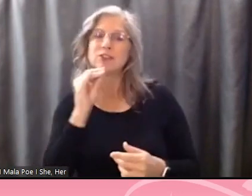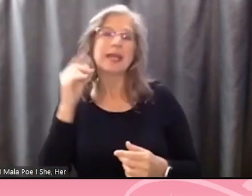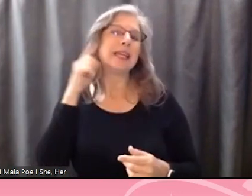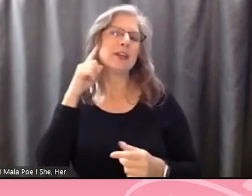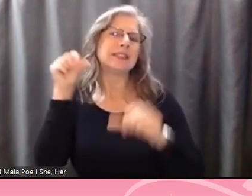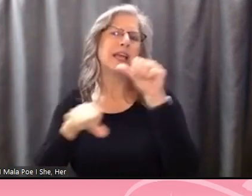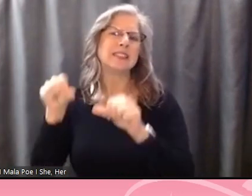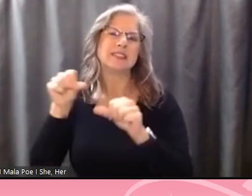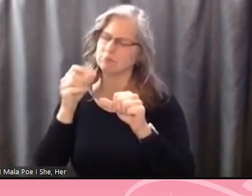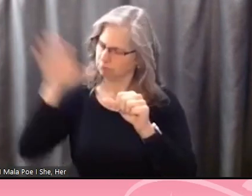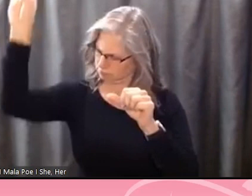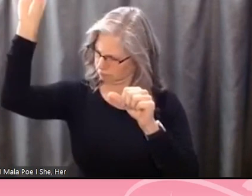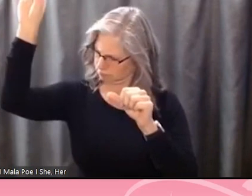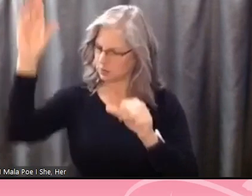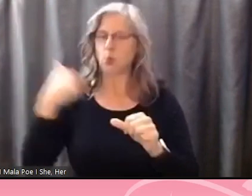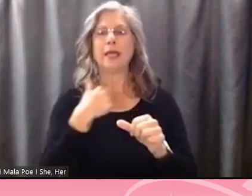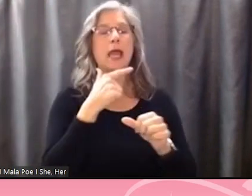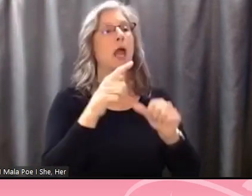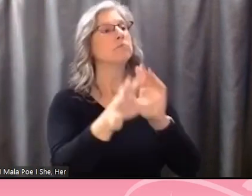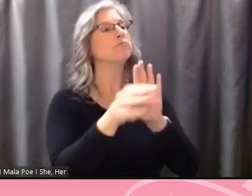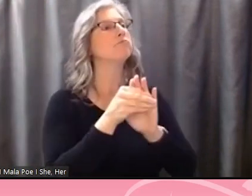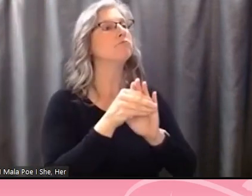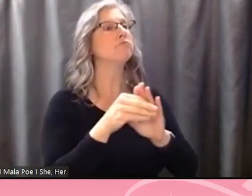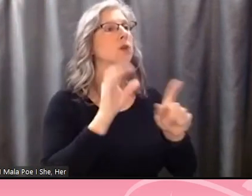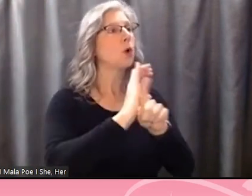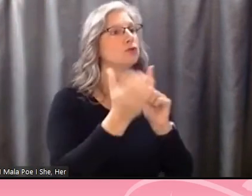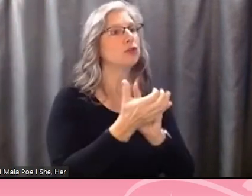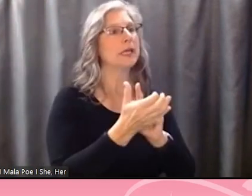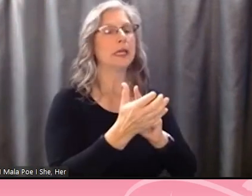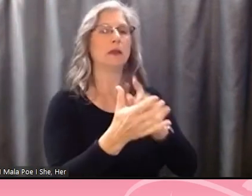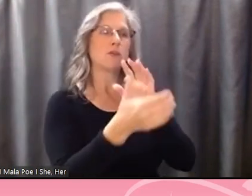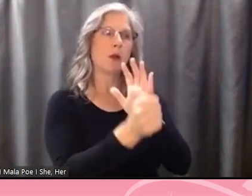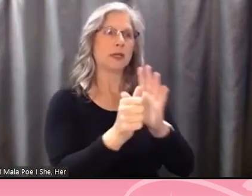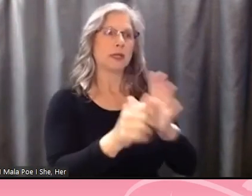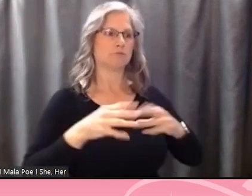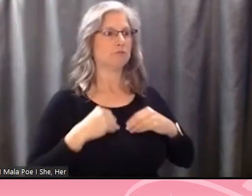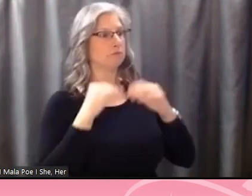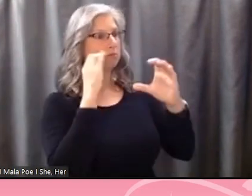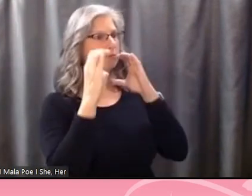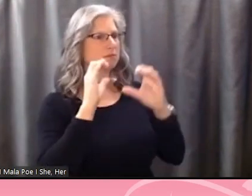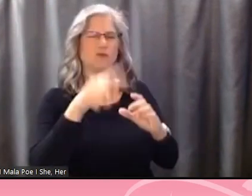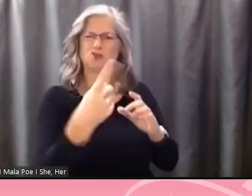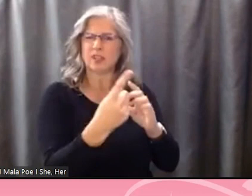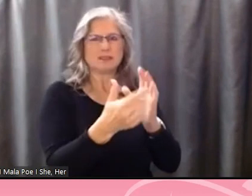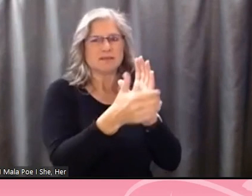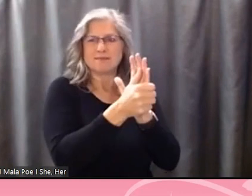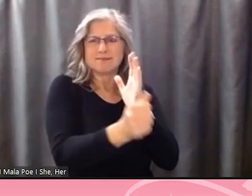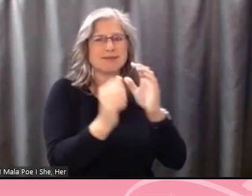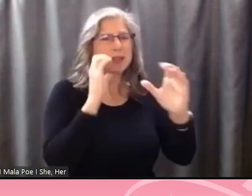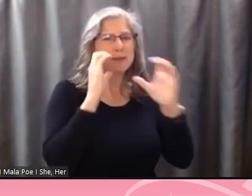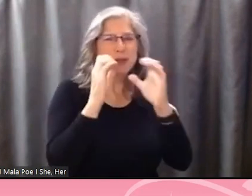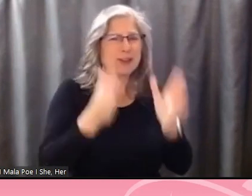we can choose to accept culturally competent communicators simply as competent